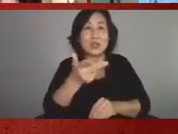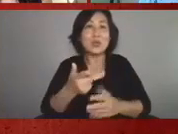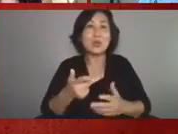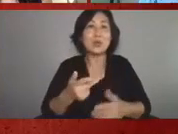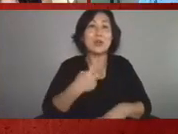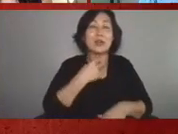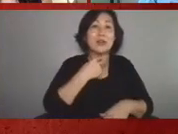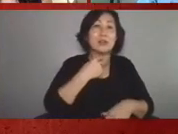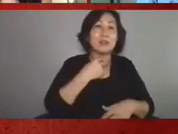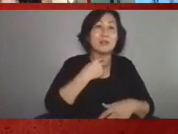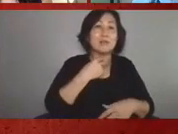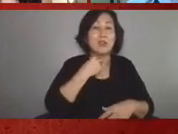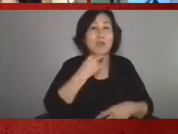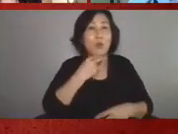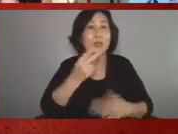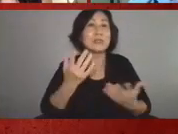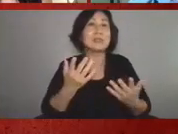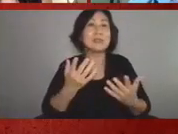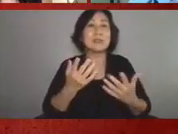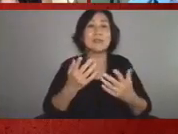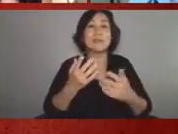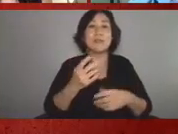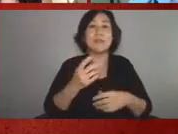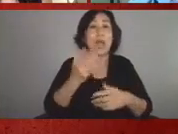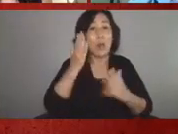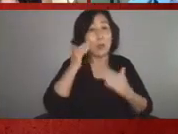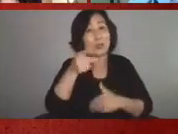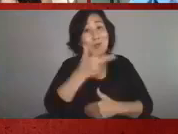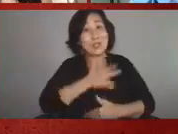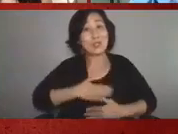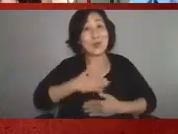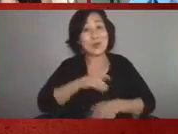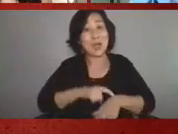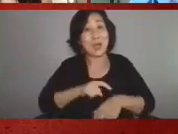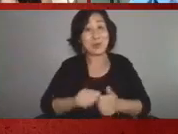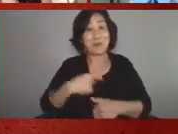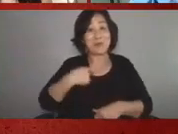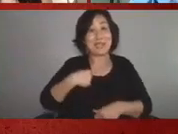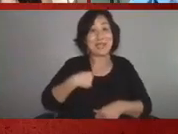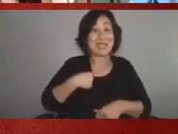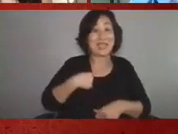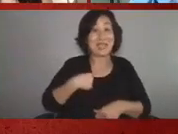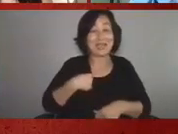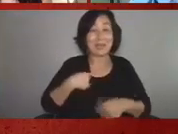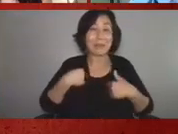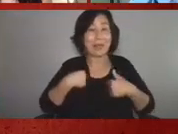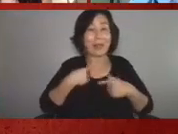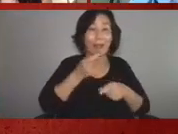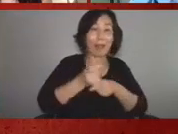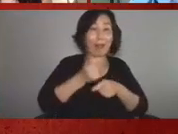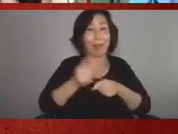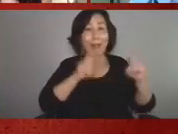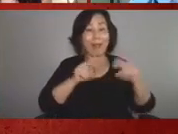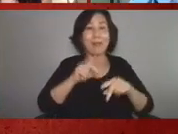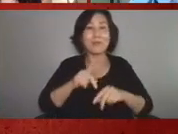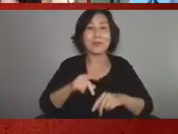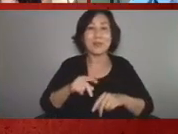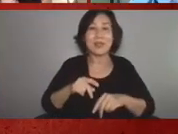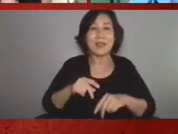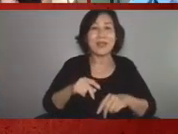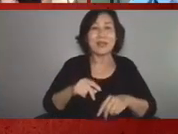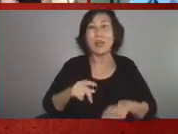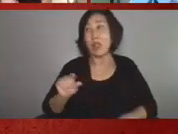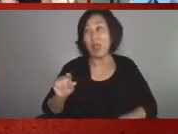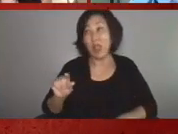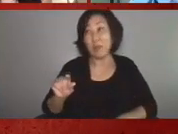And I hope that you know you enjoyed your time with me, being a little, you know, being obnoxious. but No, thank you you're so Not much. at